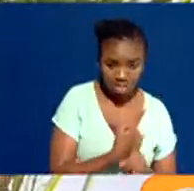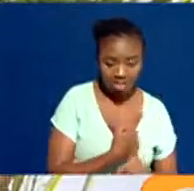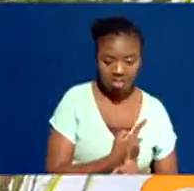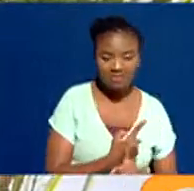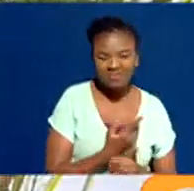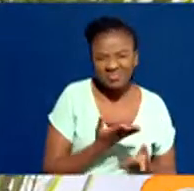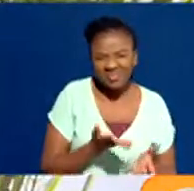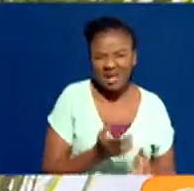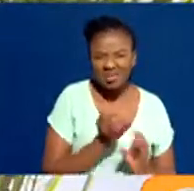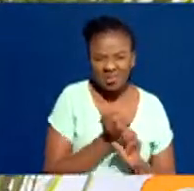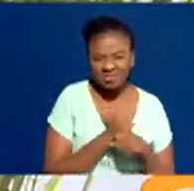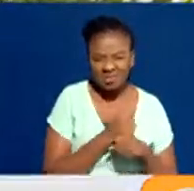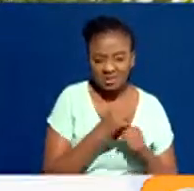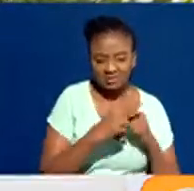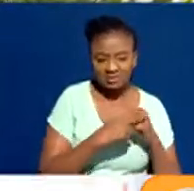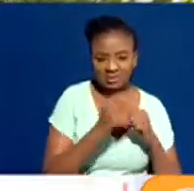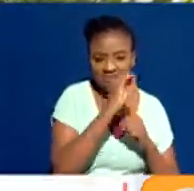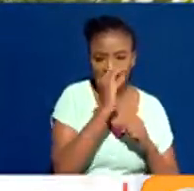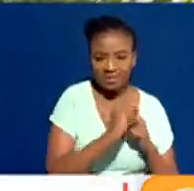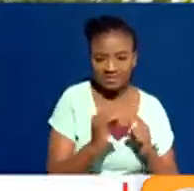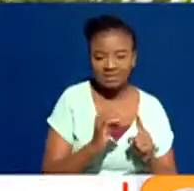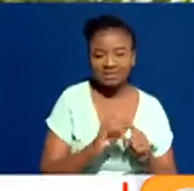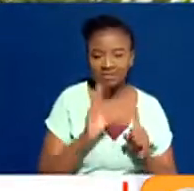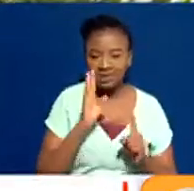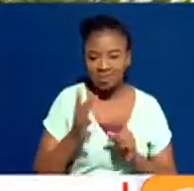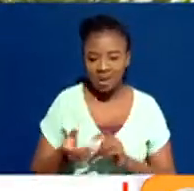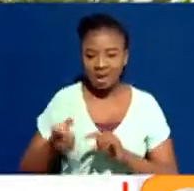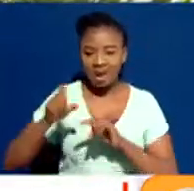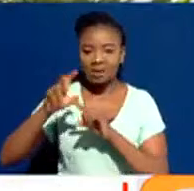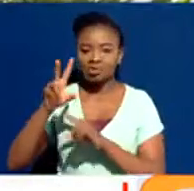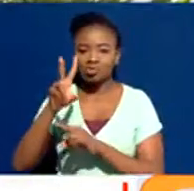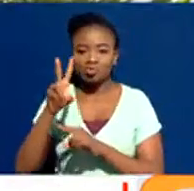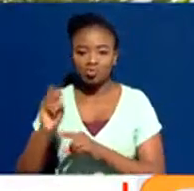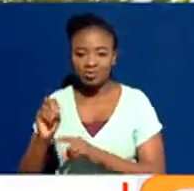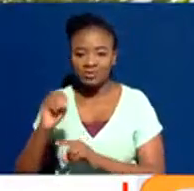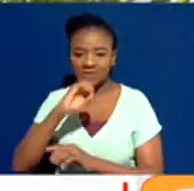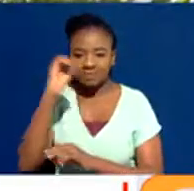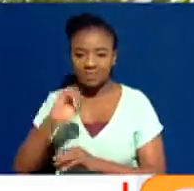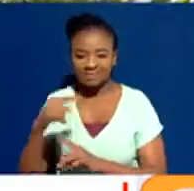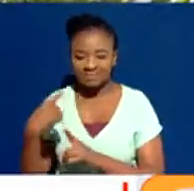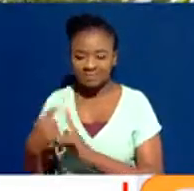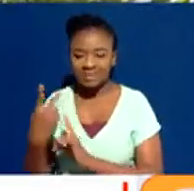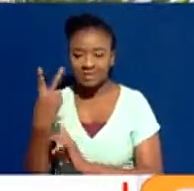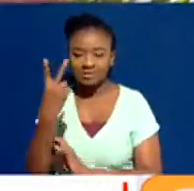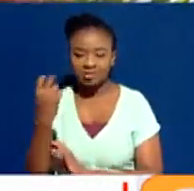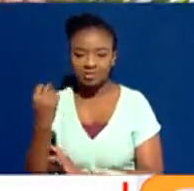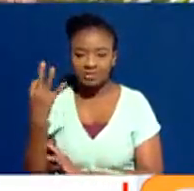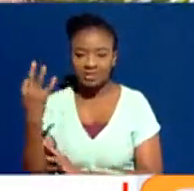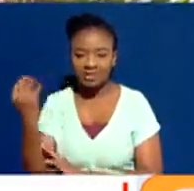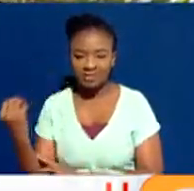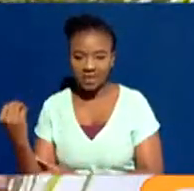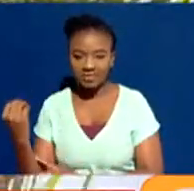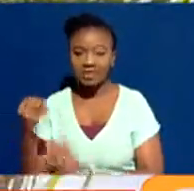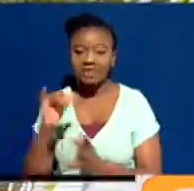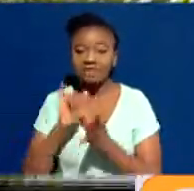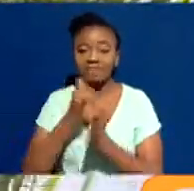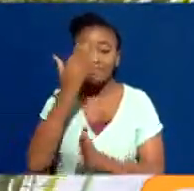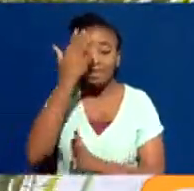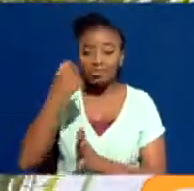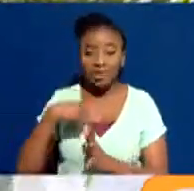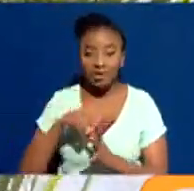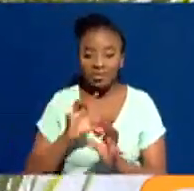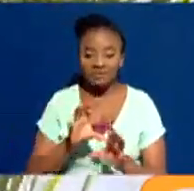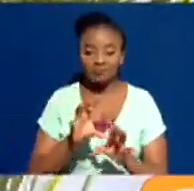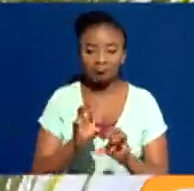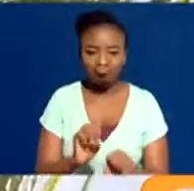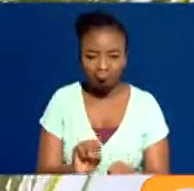7% to 20% by 2030. That is why they have adopted that it